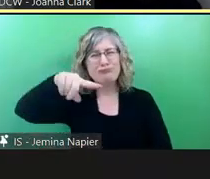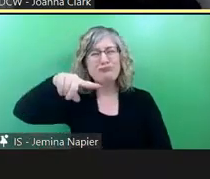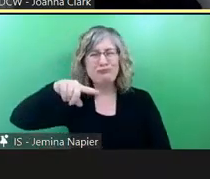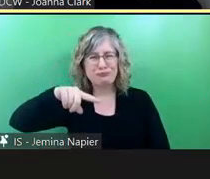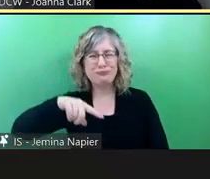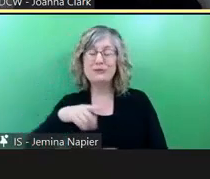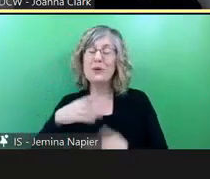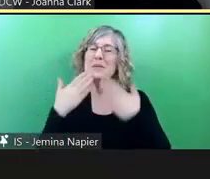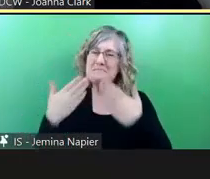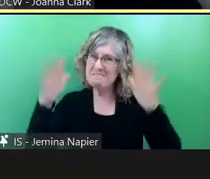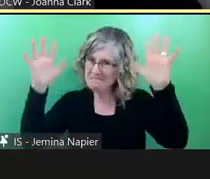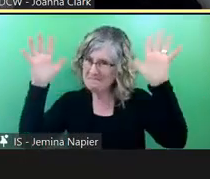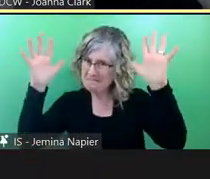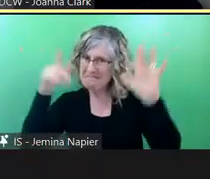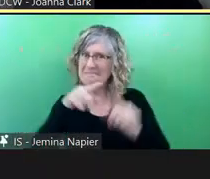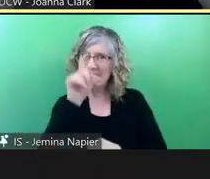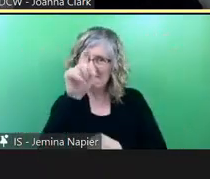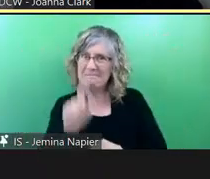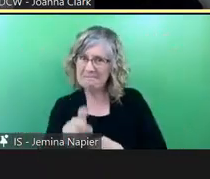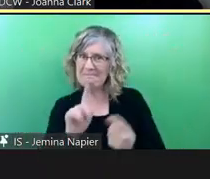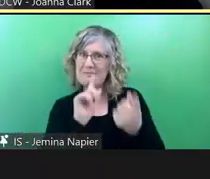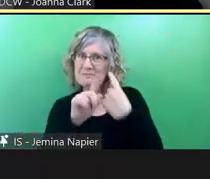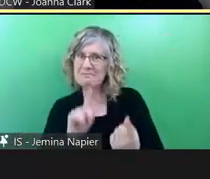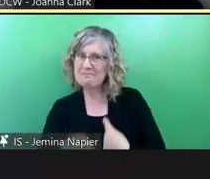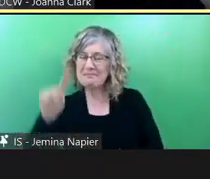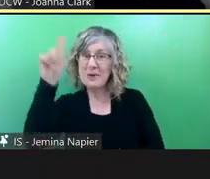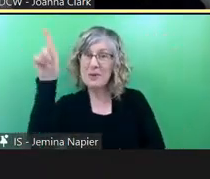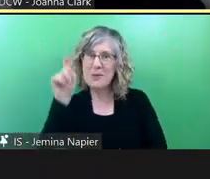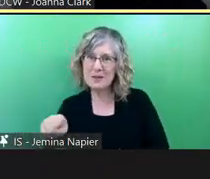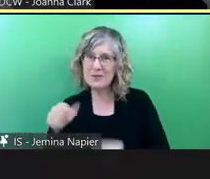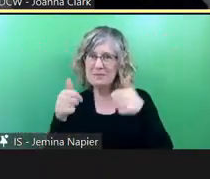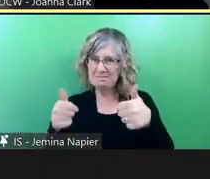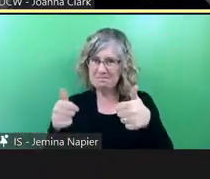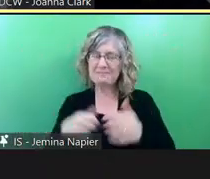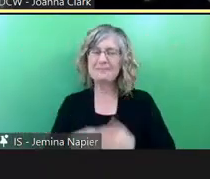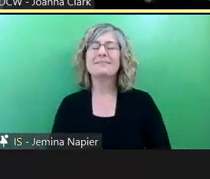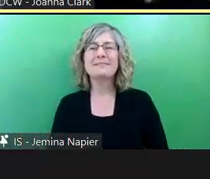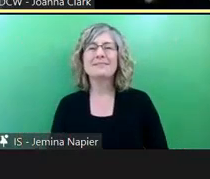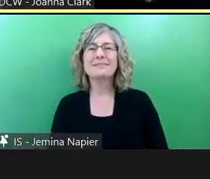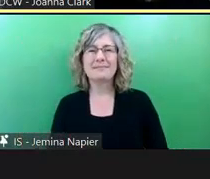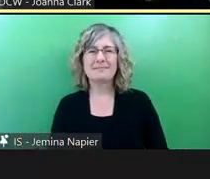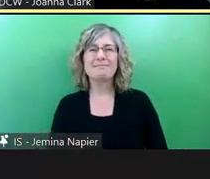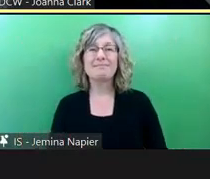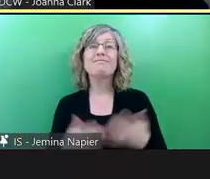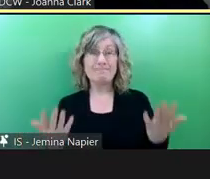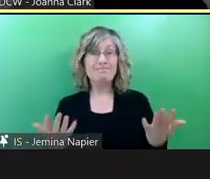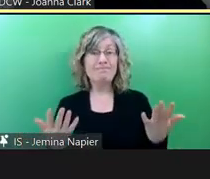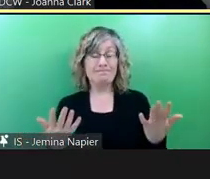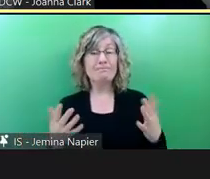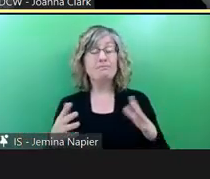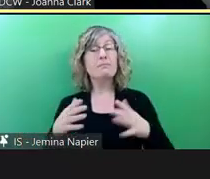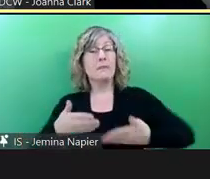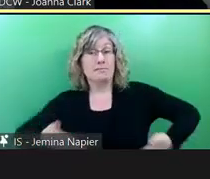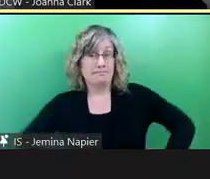for participating in that. So we're looking at a proposed